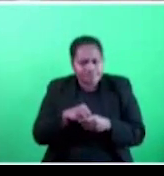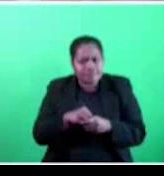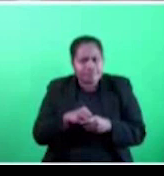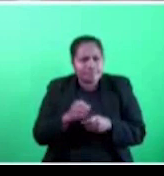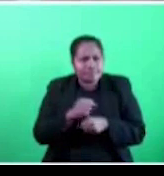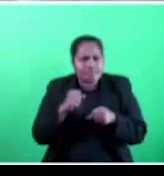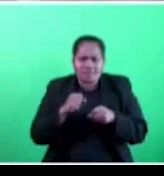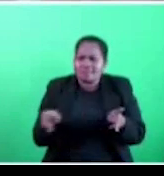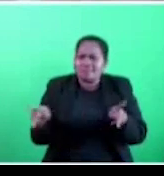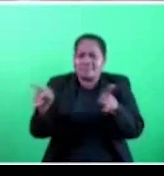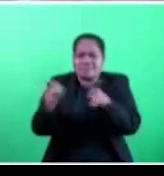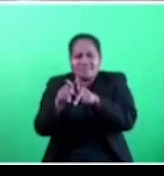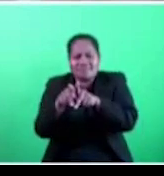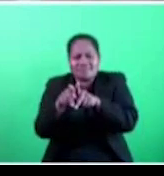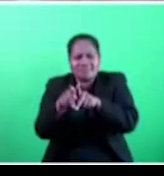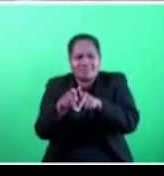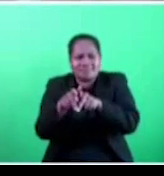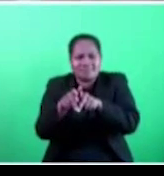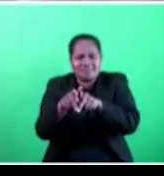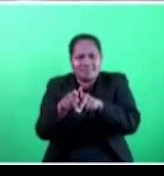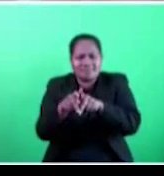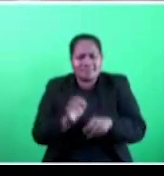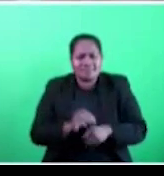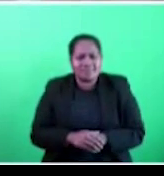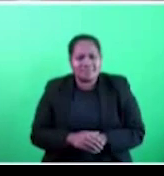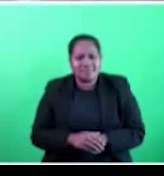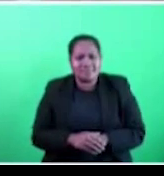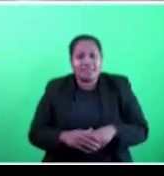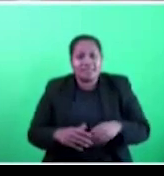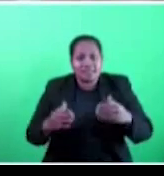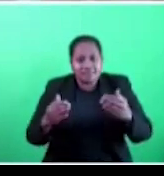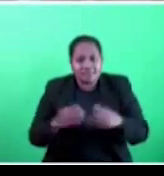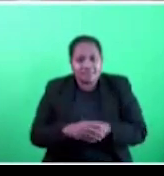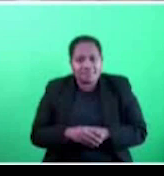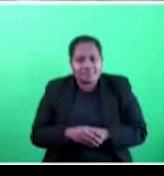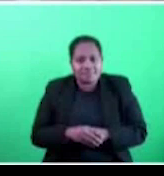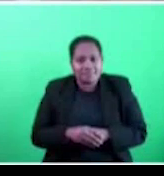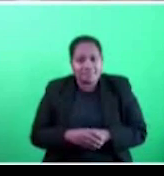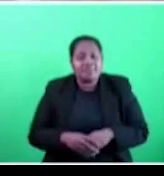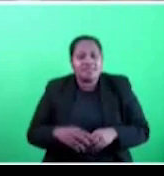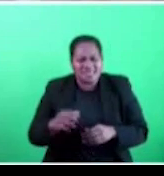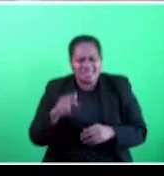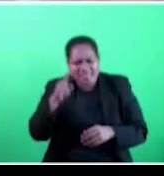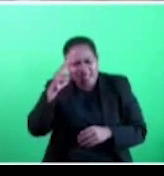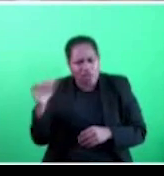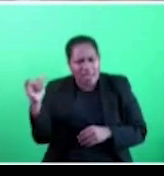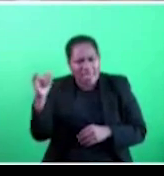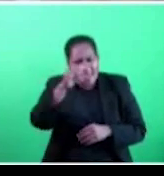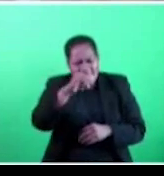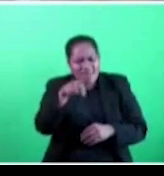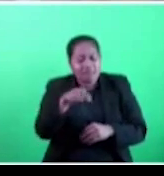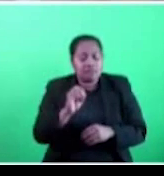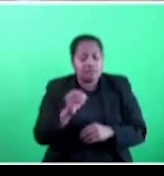our national carrier, of course, is a part of. Mr. Speaker, so together with the customer experience, the aircraft is also offering the